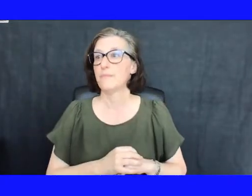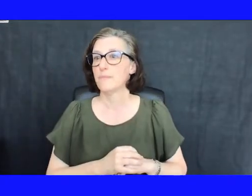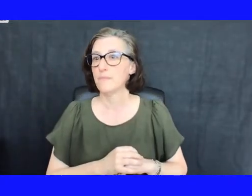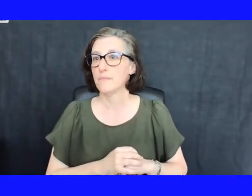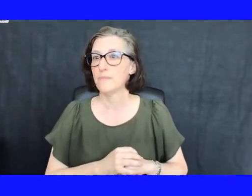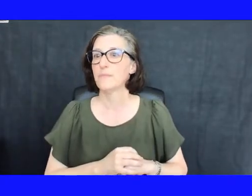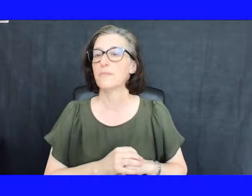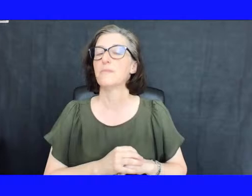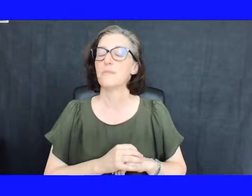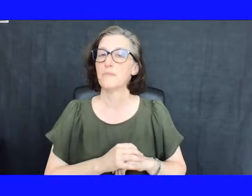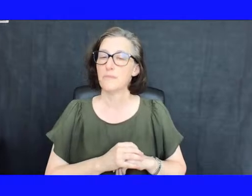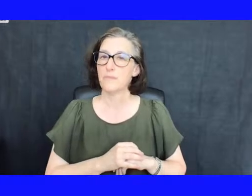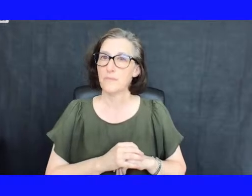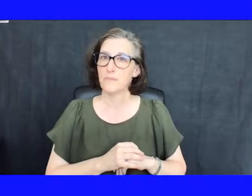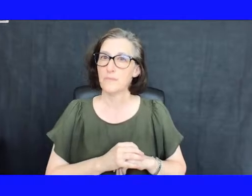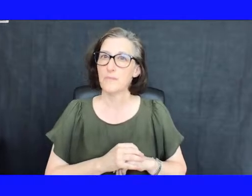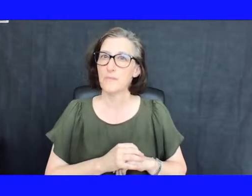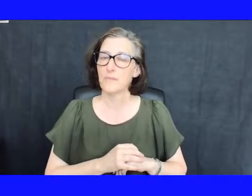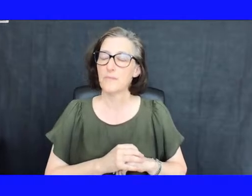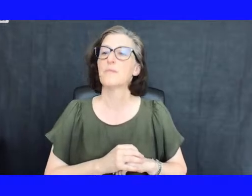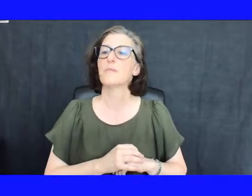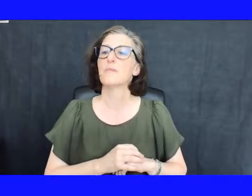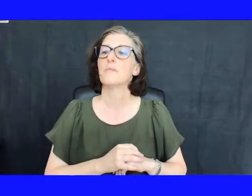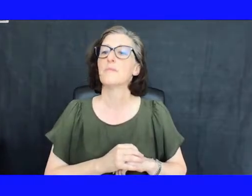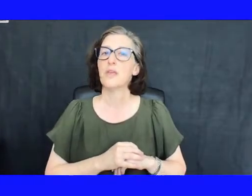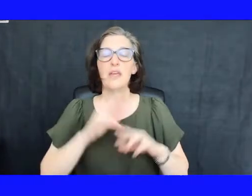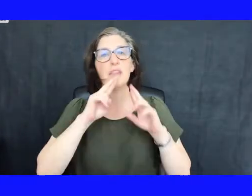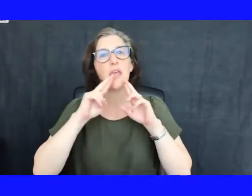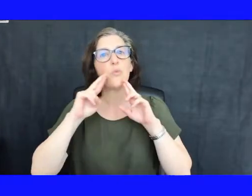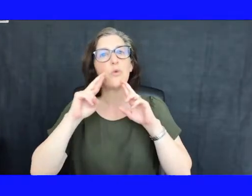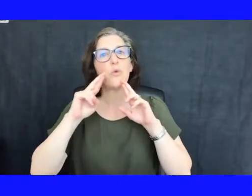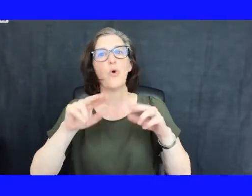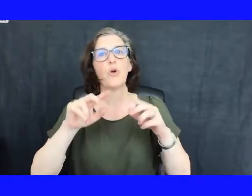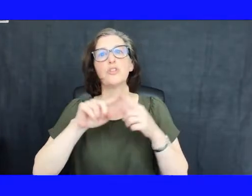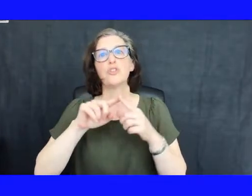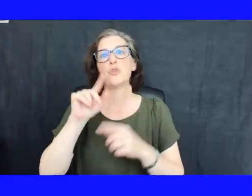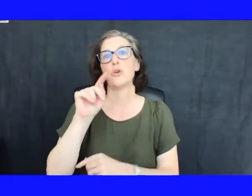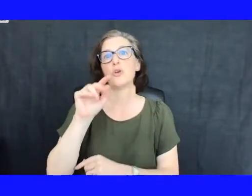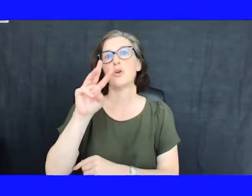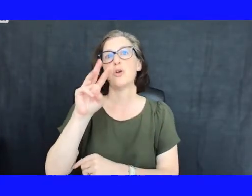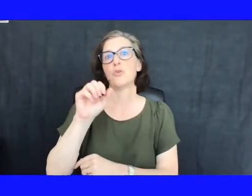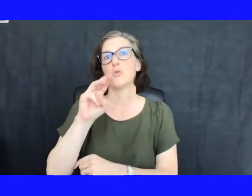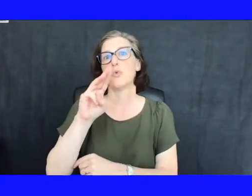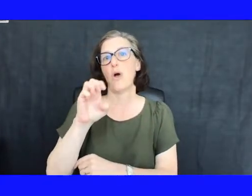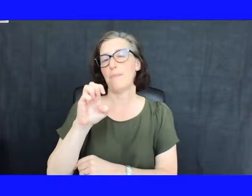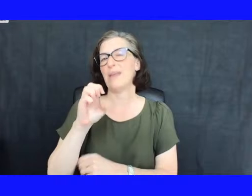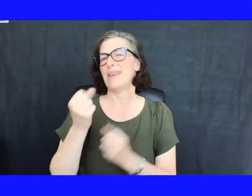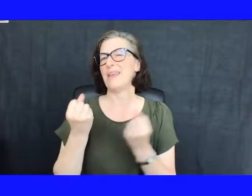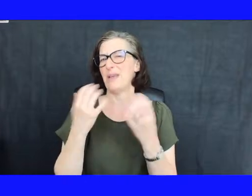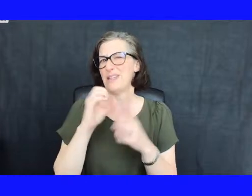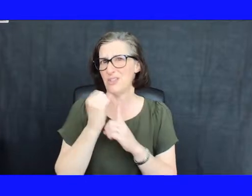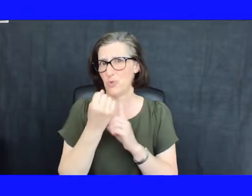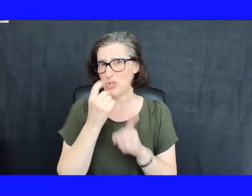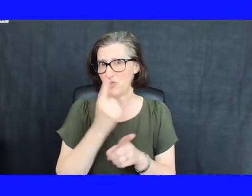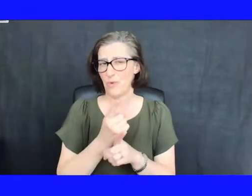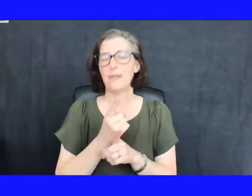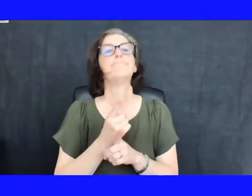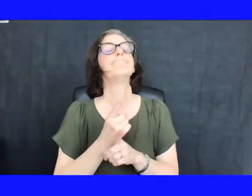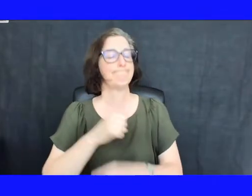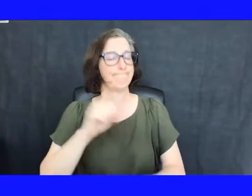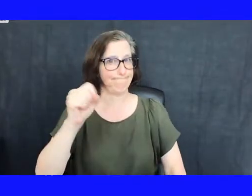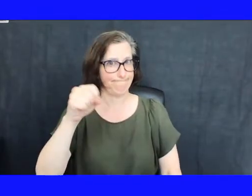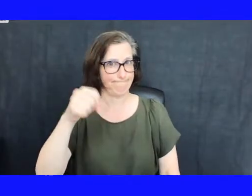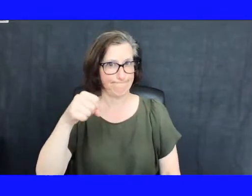if we can get some information about the processes, each facility may have a little bit different process, and we have